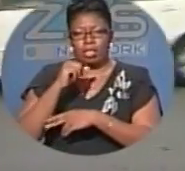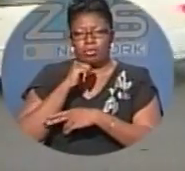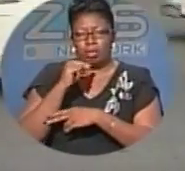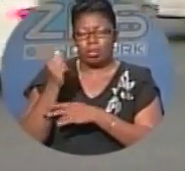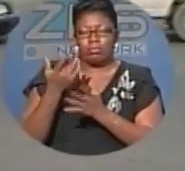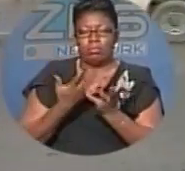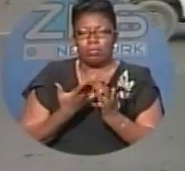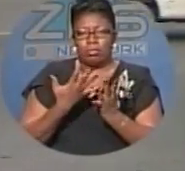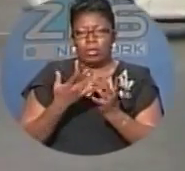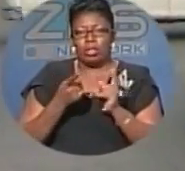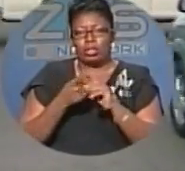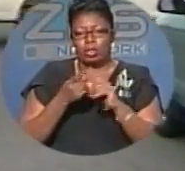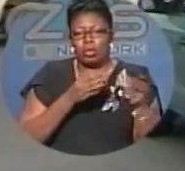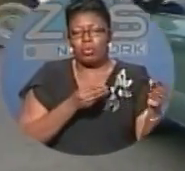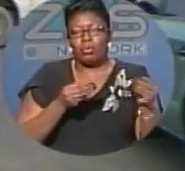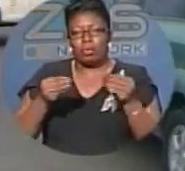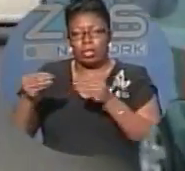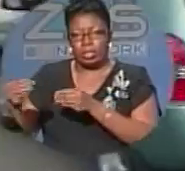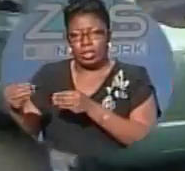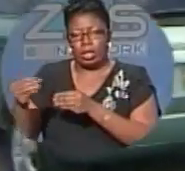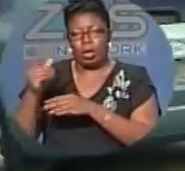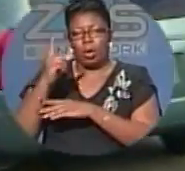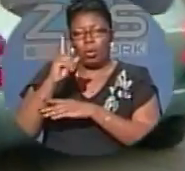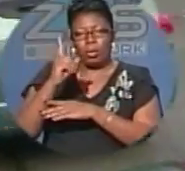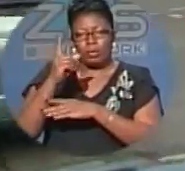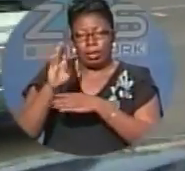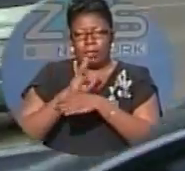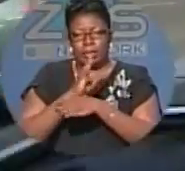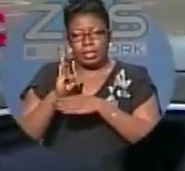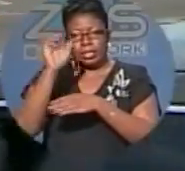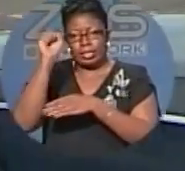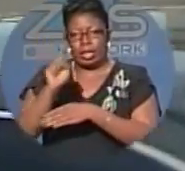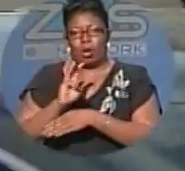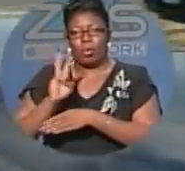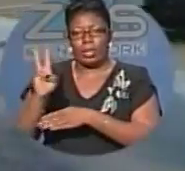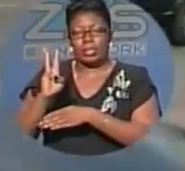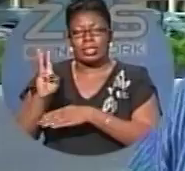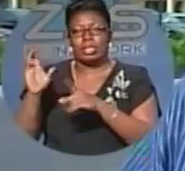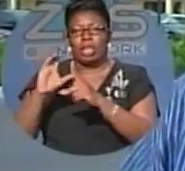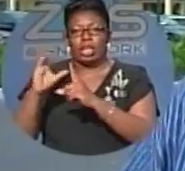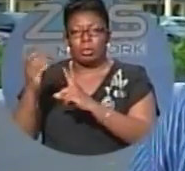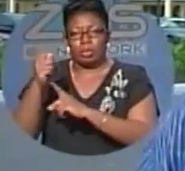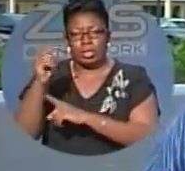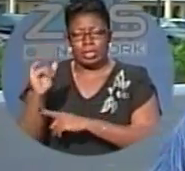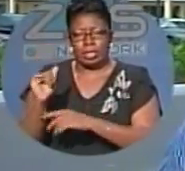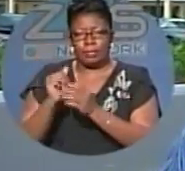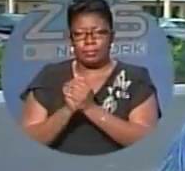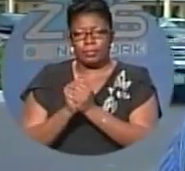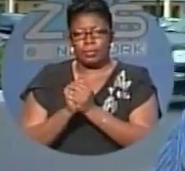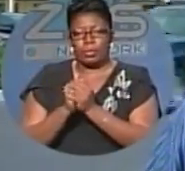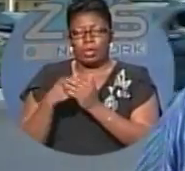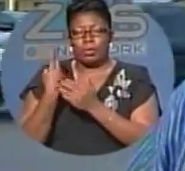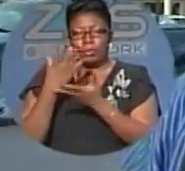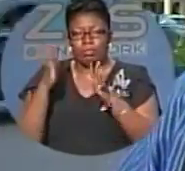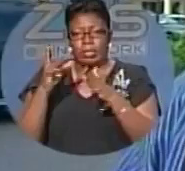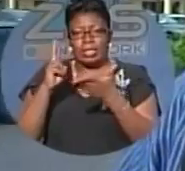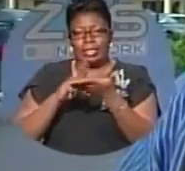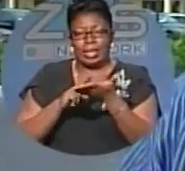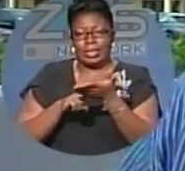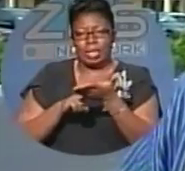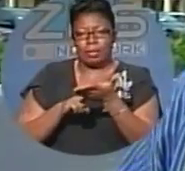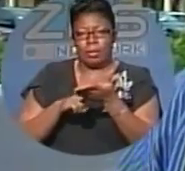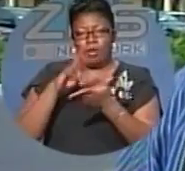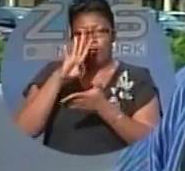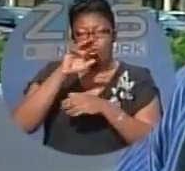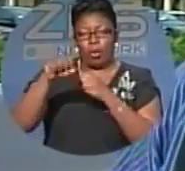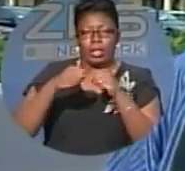to relocate one of their outlets into the southwestern community. We signed up for it probably about 4 years ago. We really